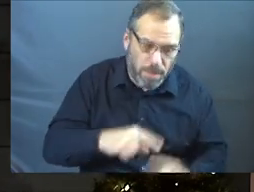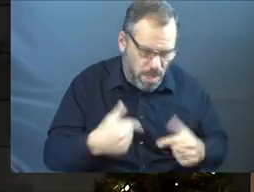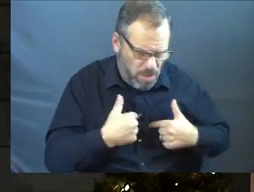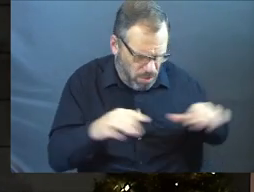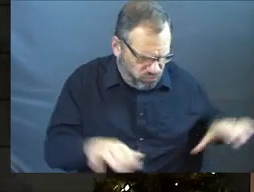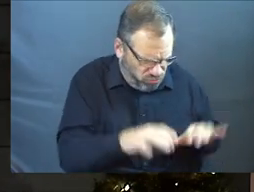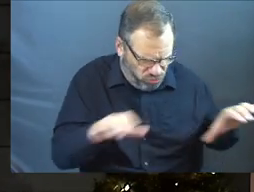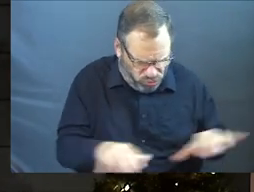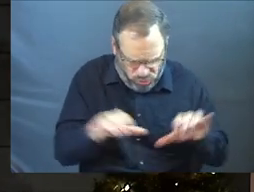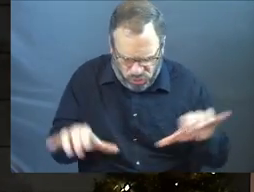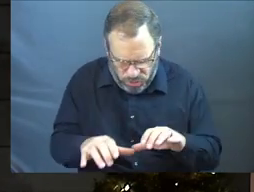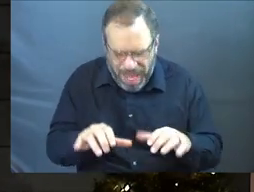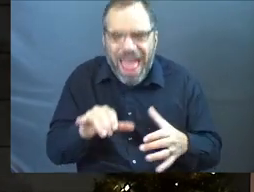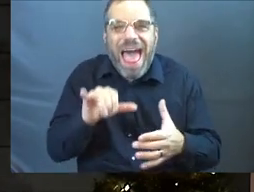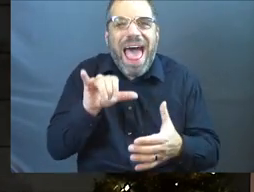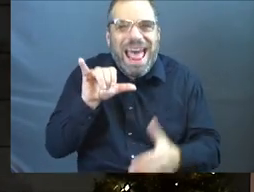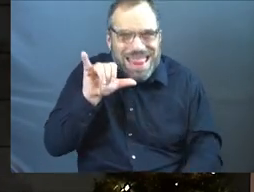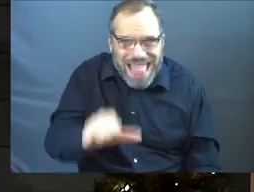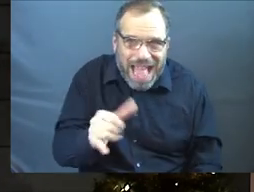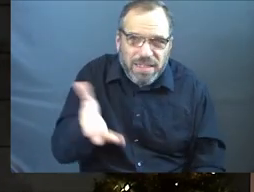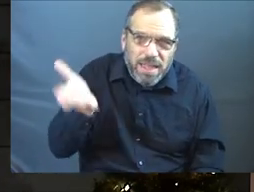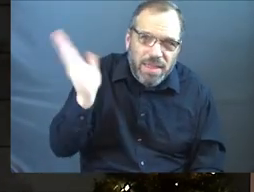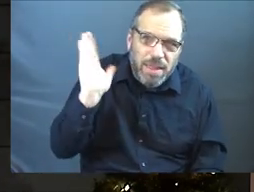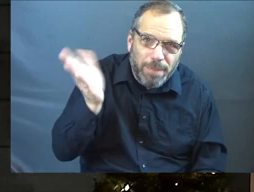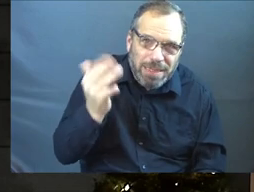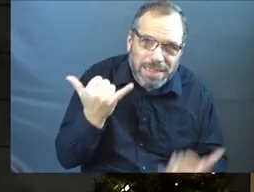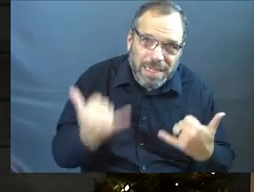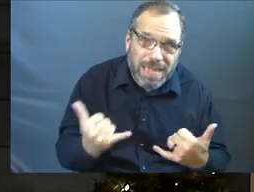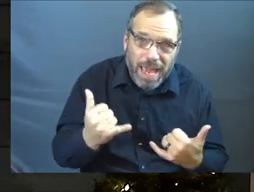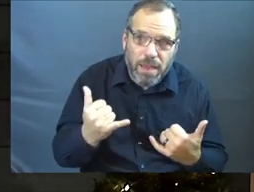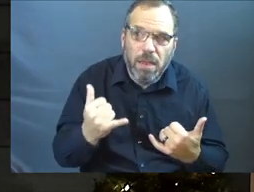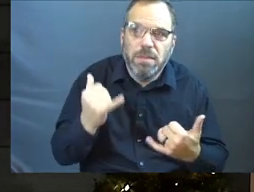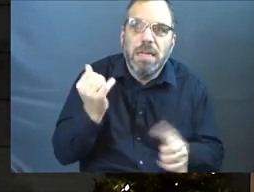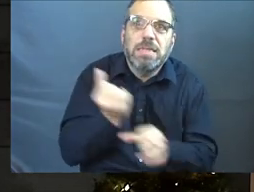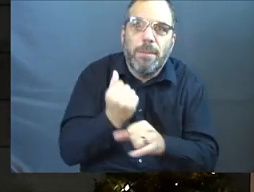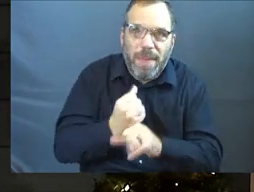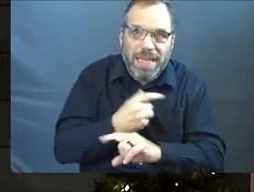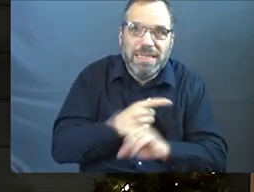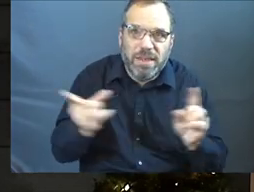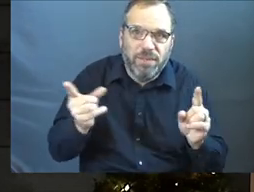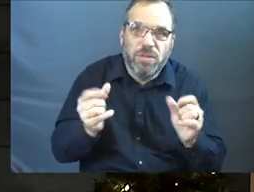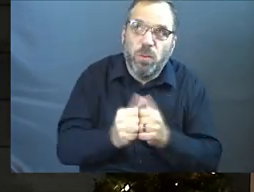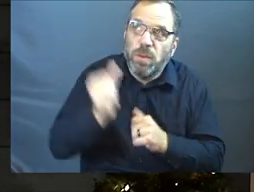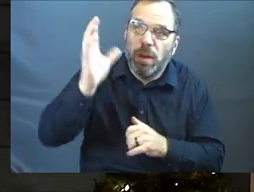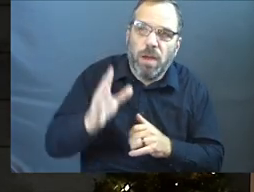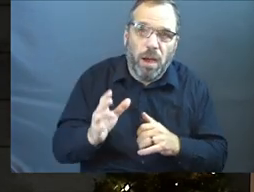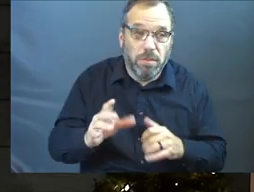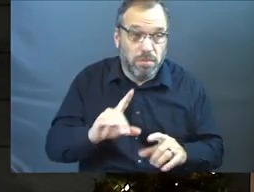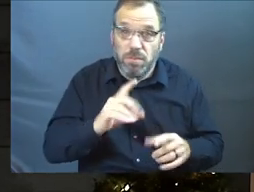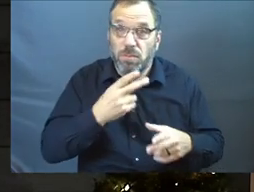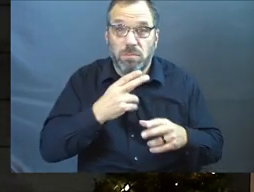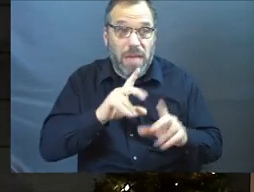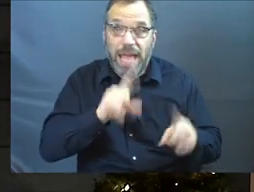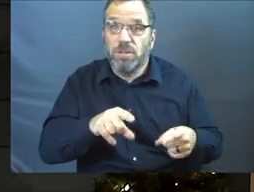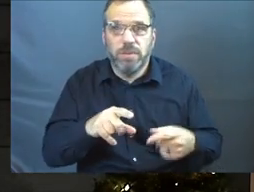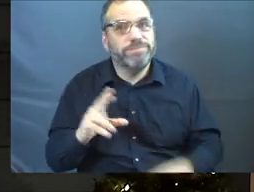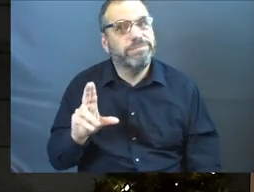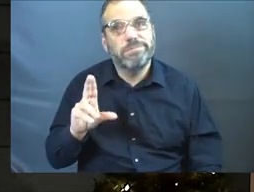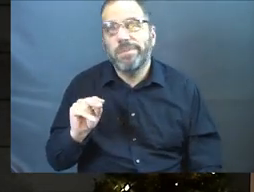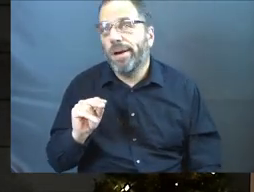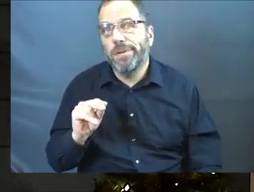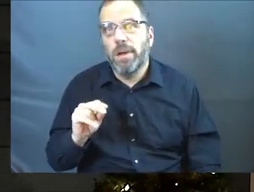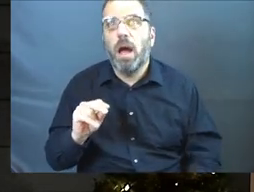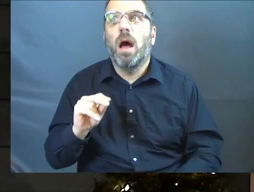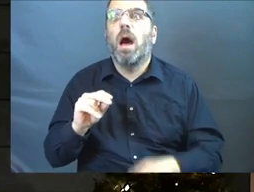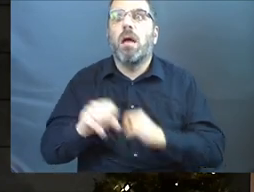myself? That's what we're going to get into today. Are those things the difference maker? Short answer, no, right?